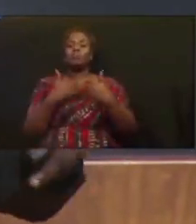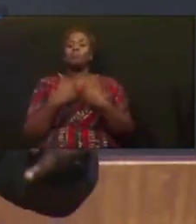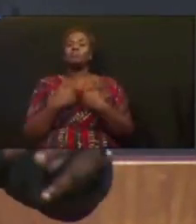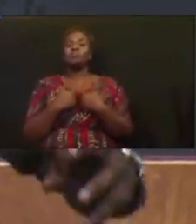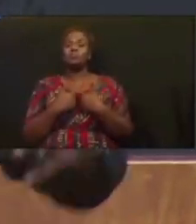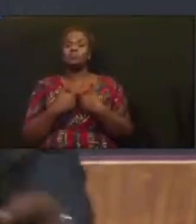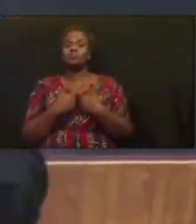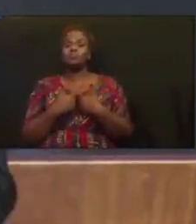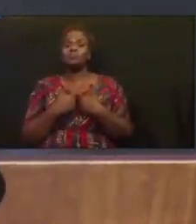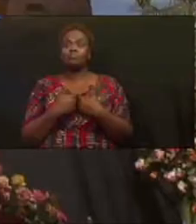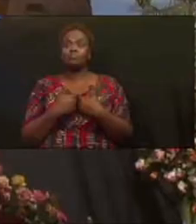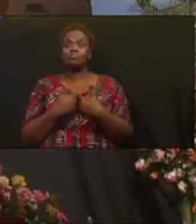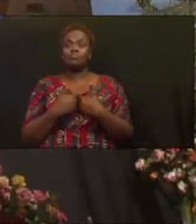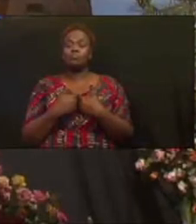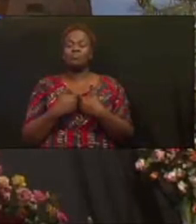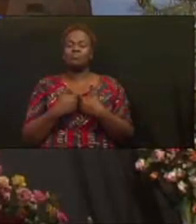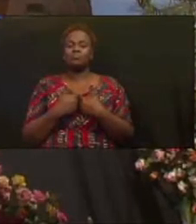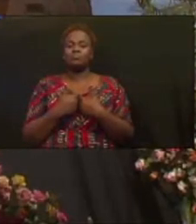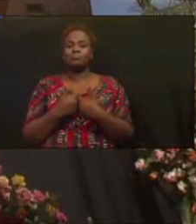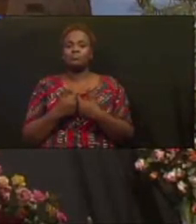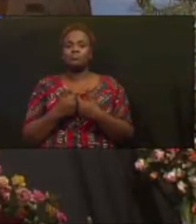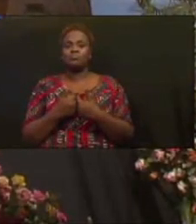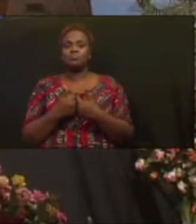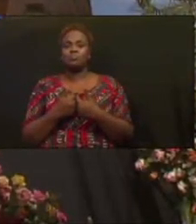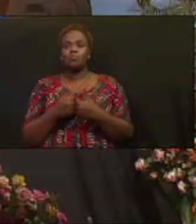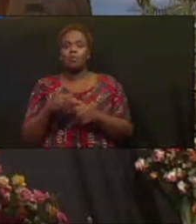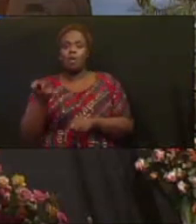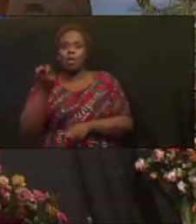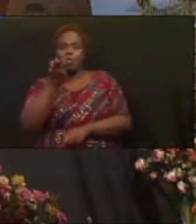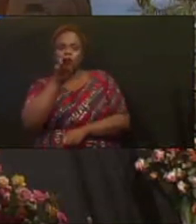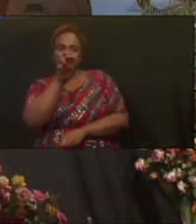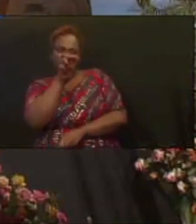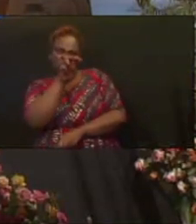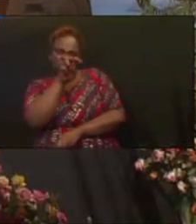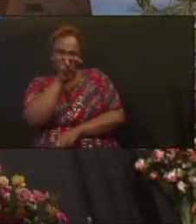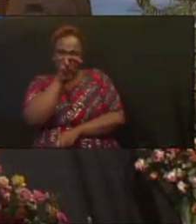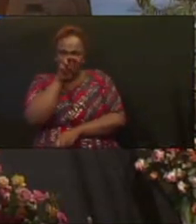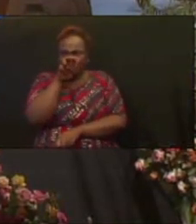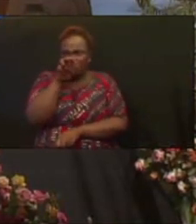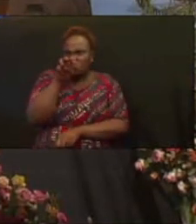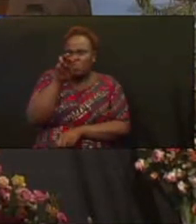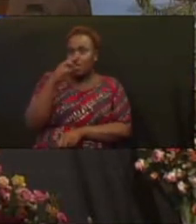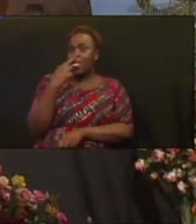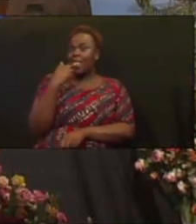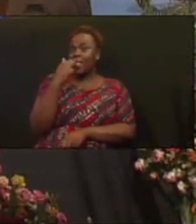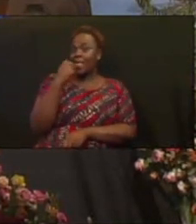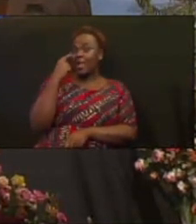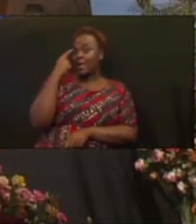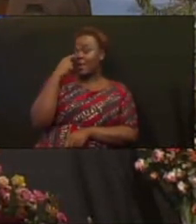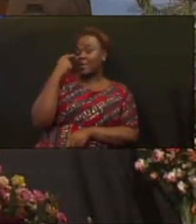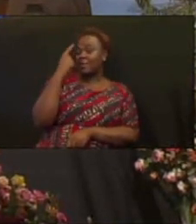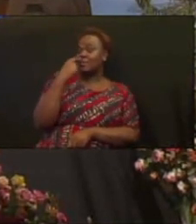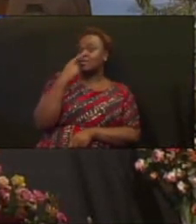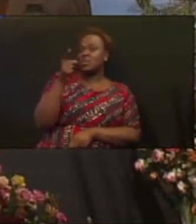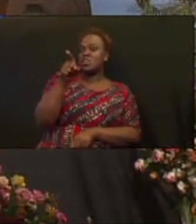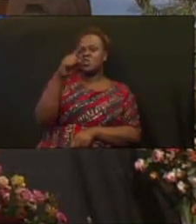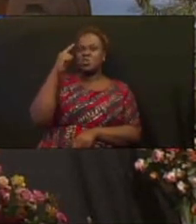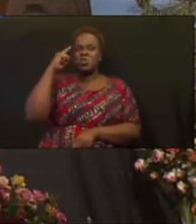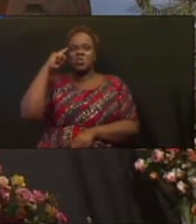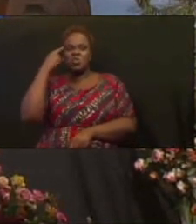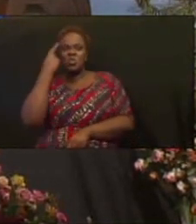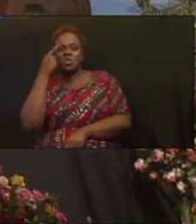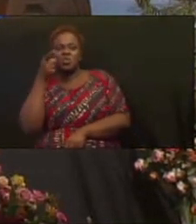detach from the creature and still be alive. And he was looking at me with fierce red eyes. And he said, so you think you can bring God's people